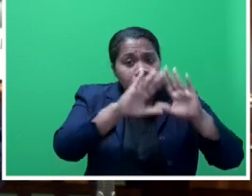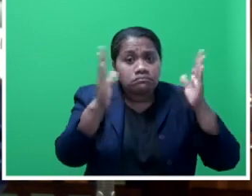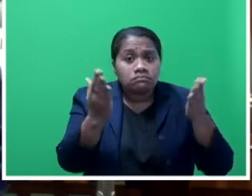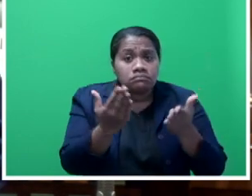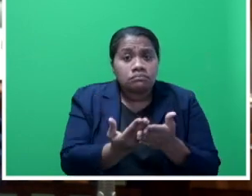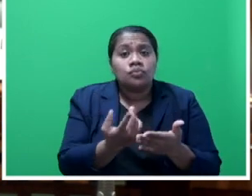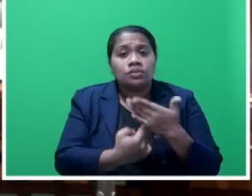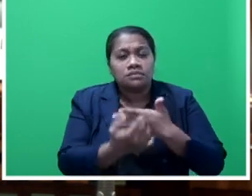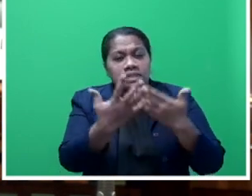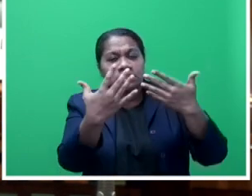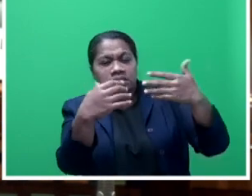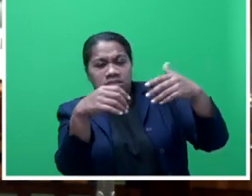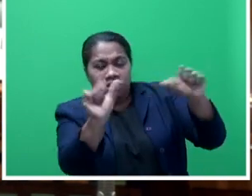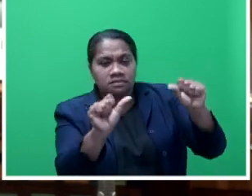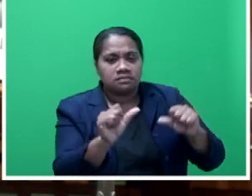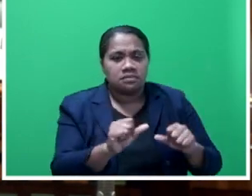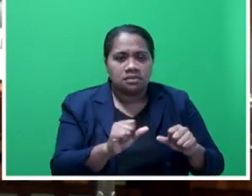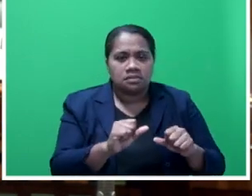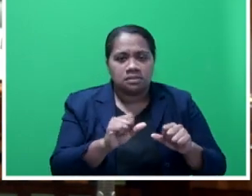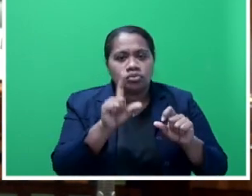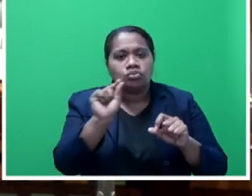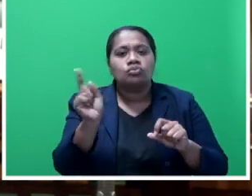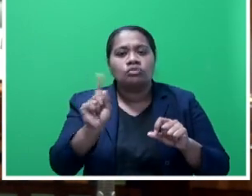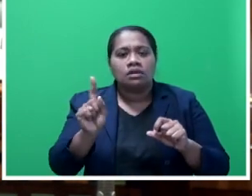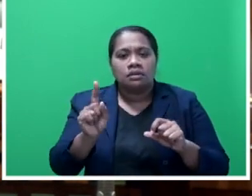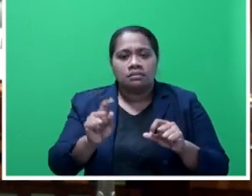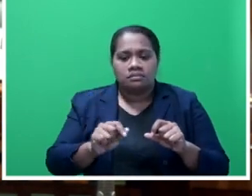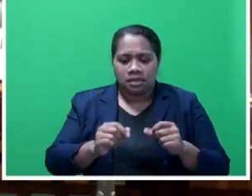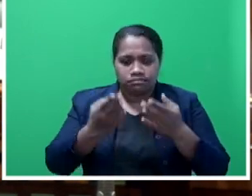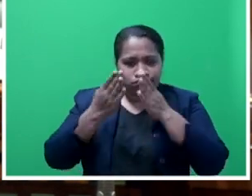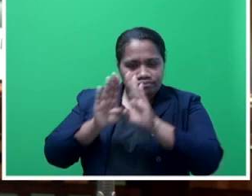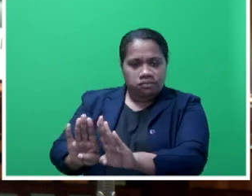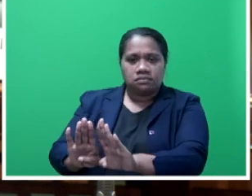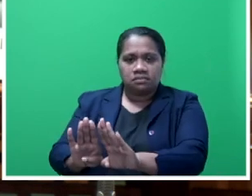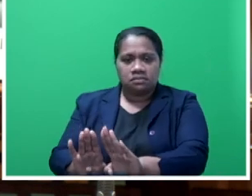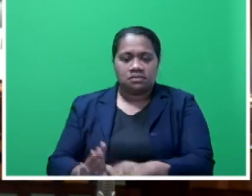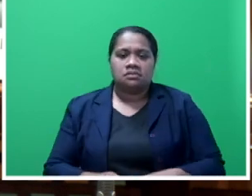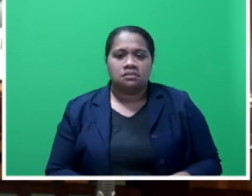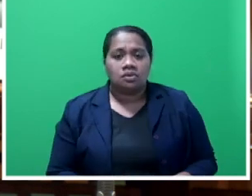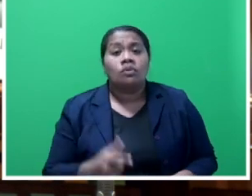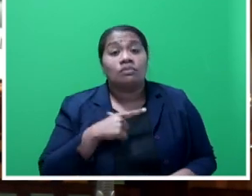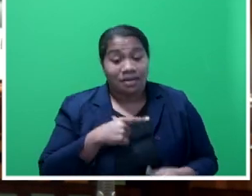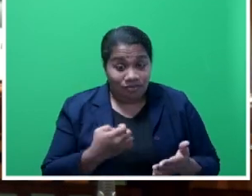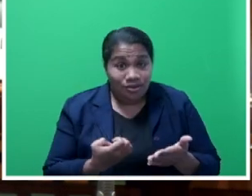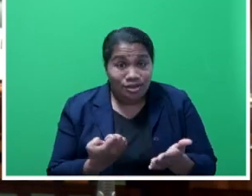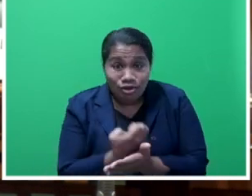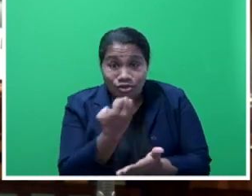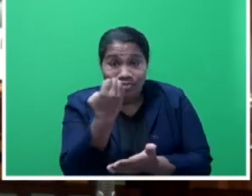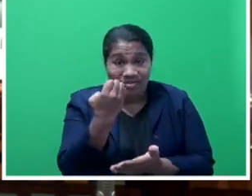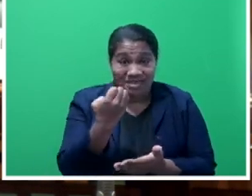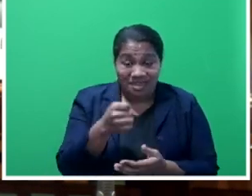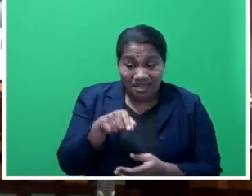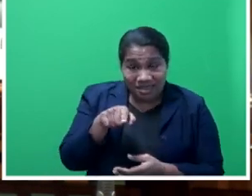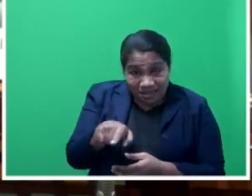done massive lockdowns. None. Because the economic realities of those countries are extremely different